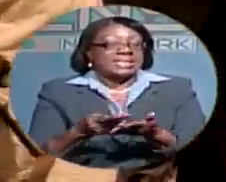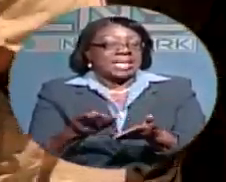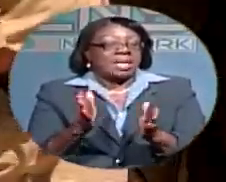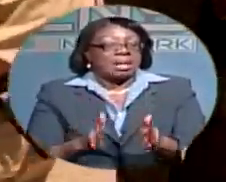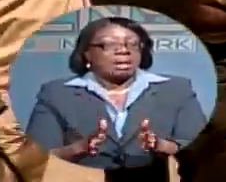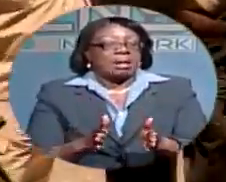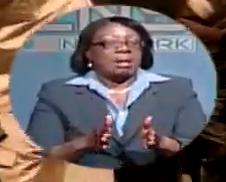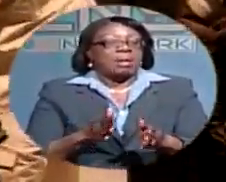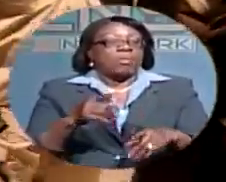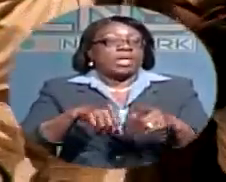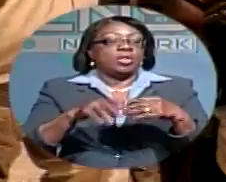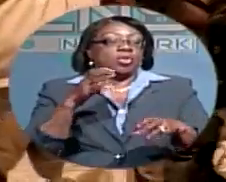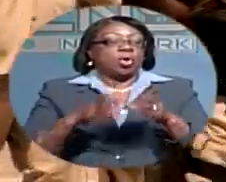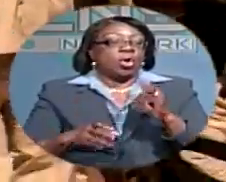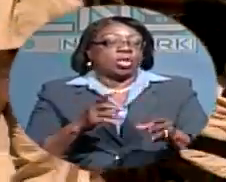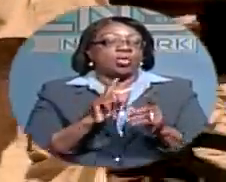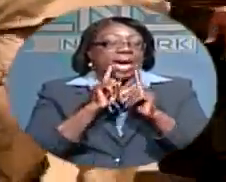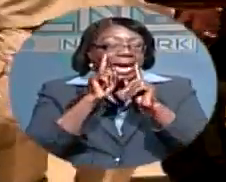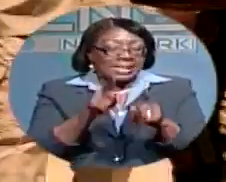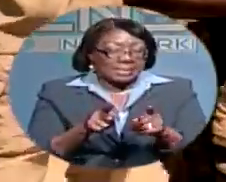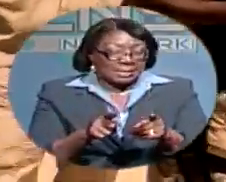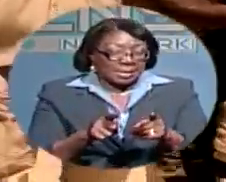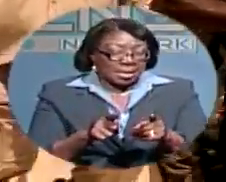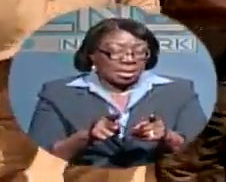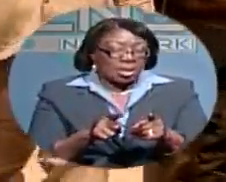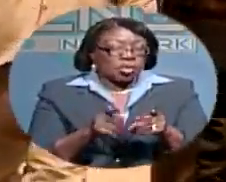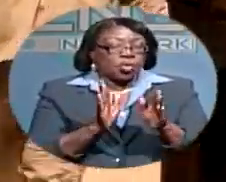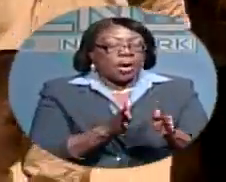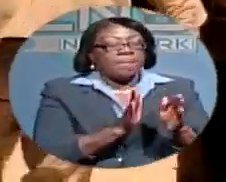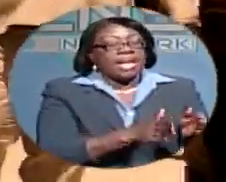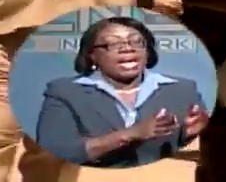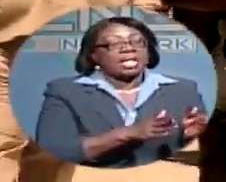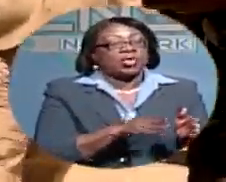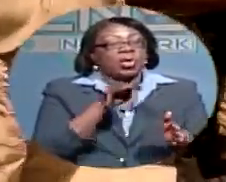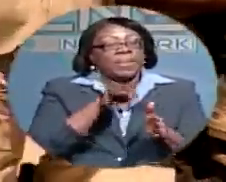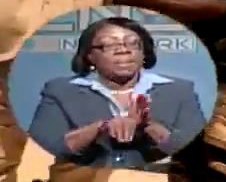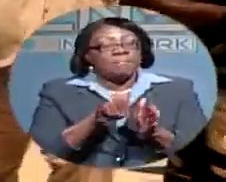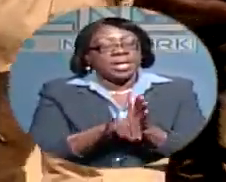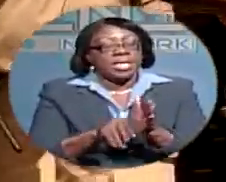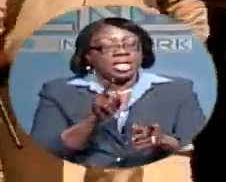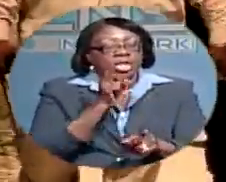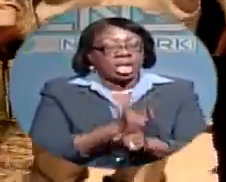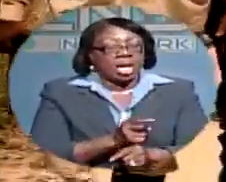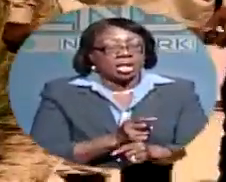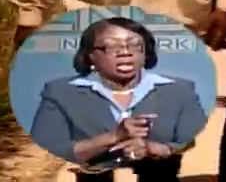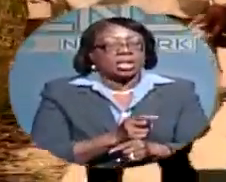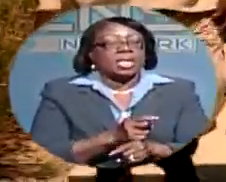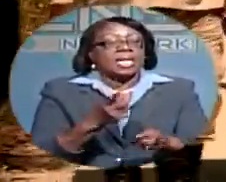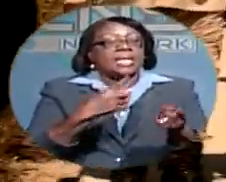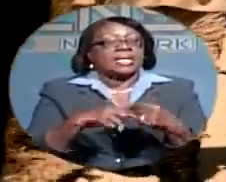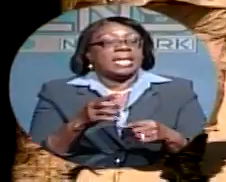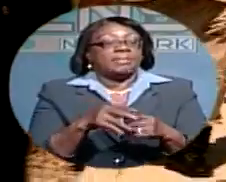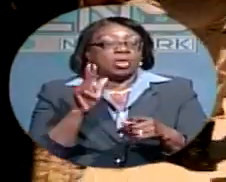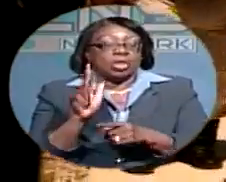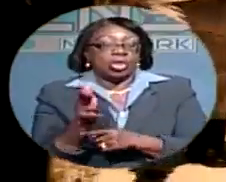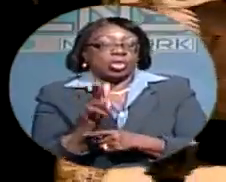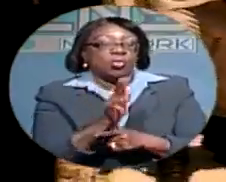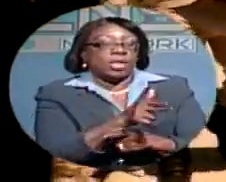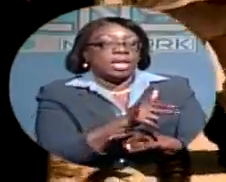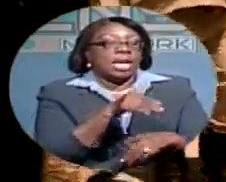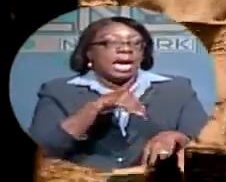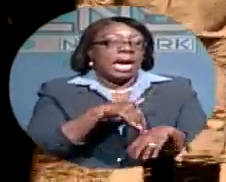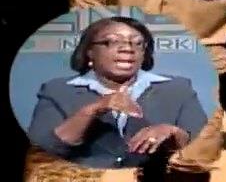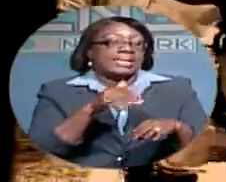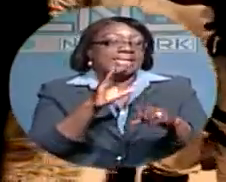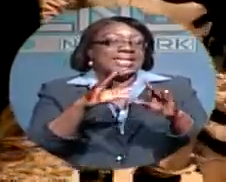court to answer to an abetment to commit murder charge. The heavy police presence comes on the heels of the recent deadly shooting spree at